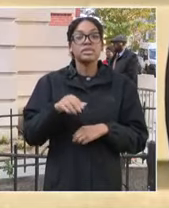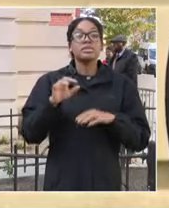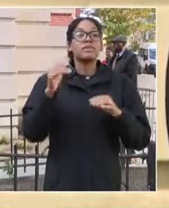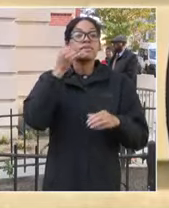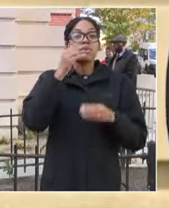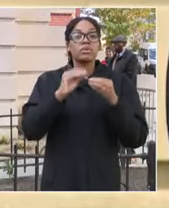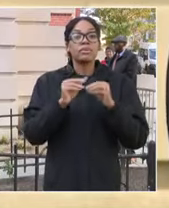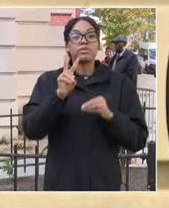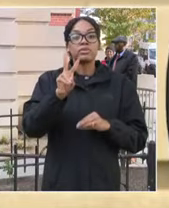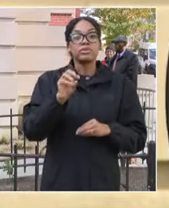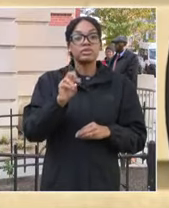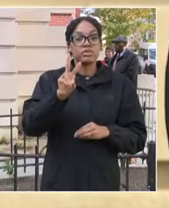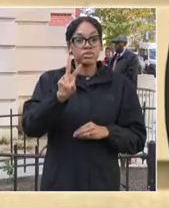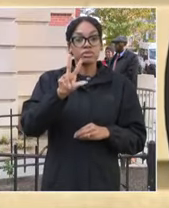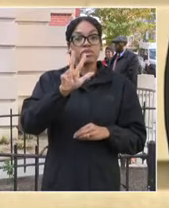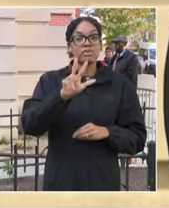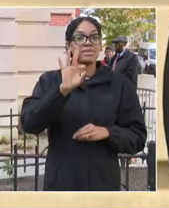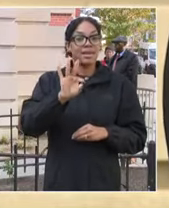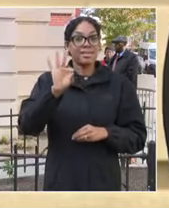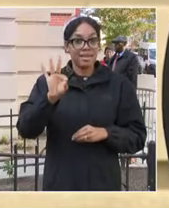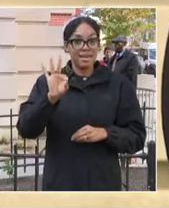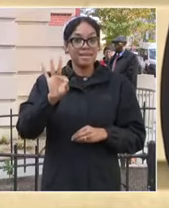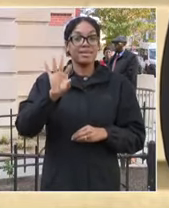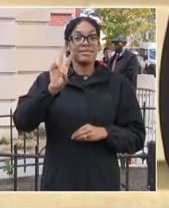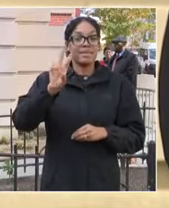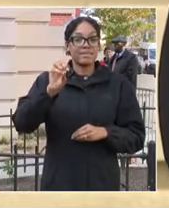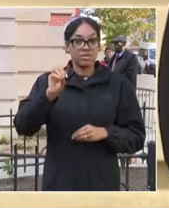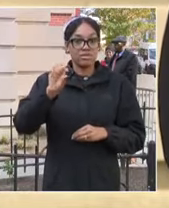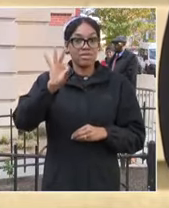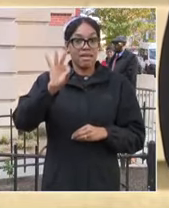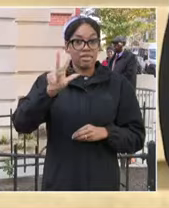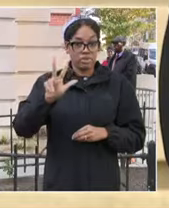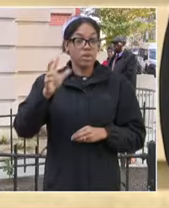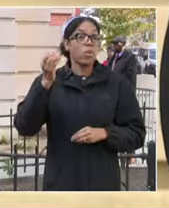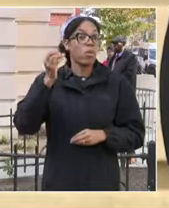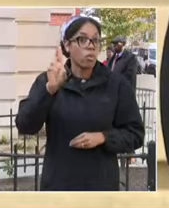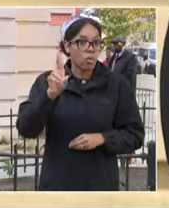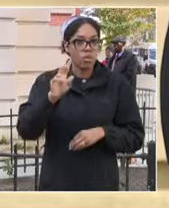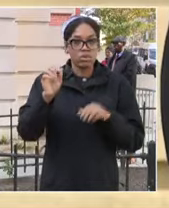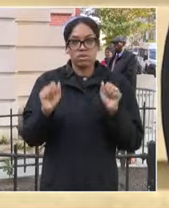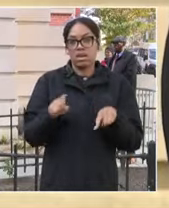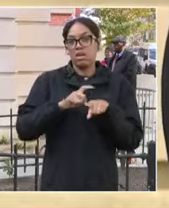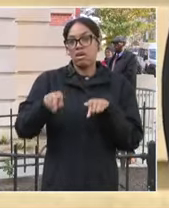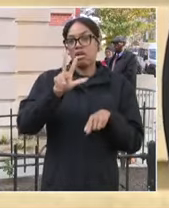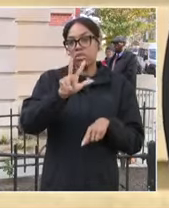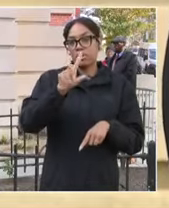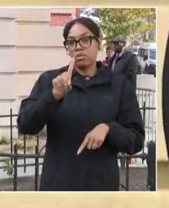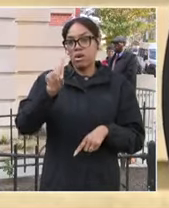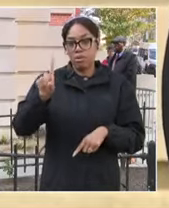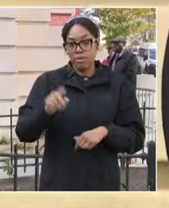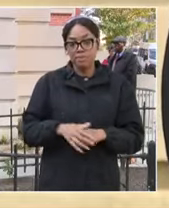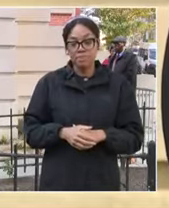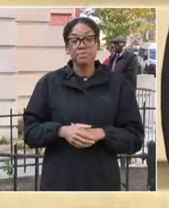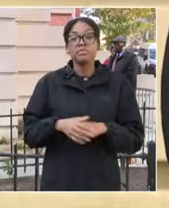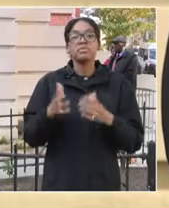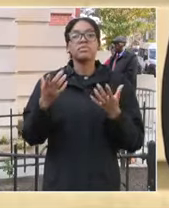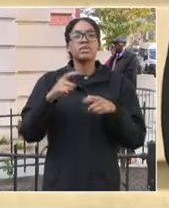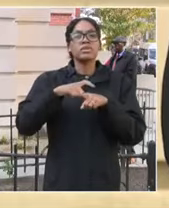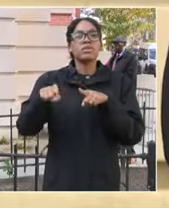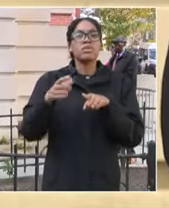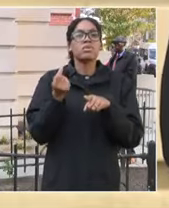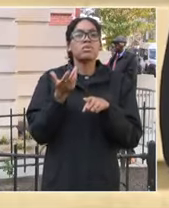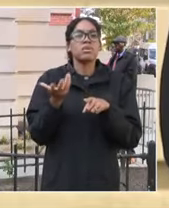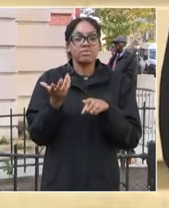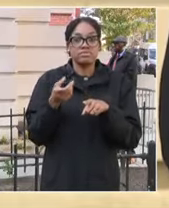202-399-7093, and you can simply call 311. Then a trained professional like Ms. West can come